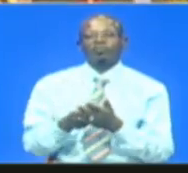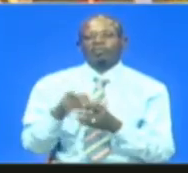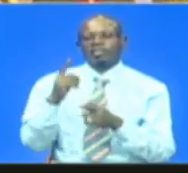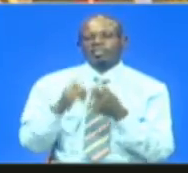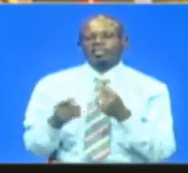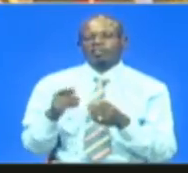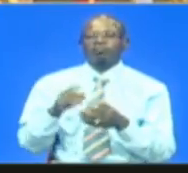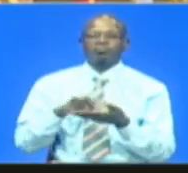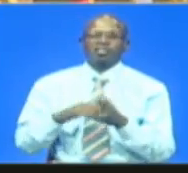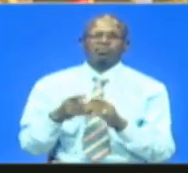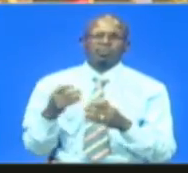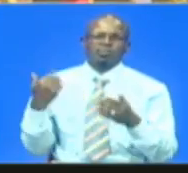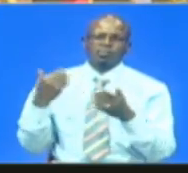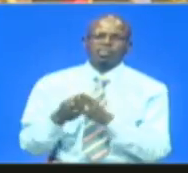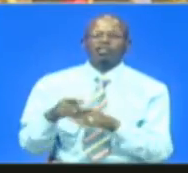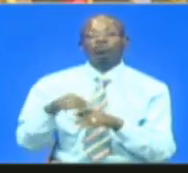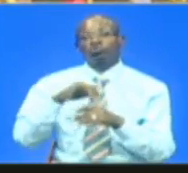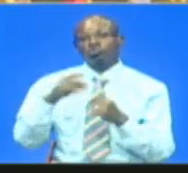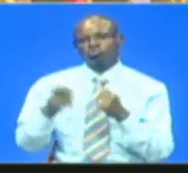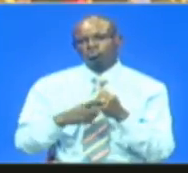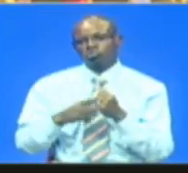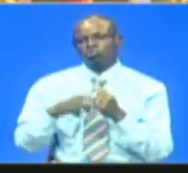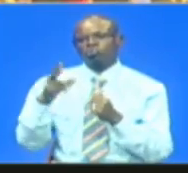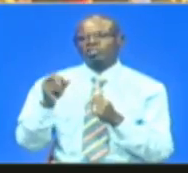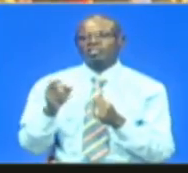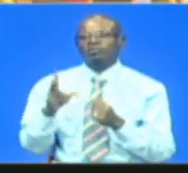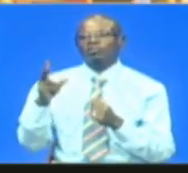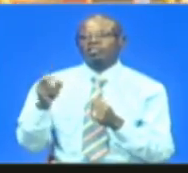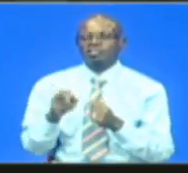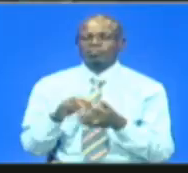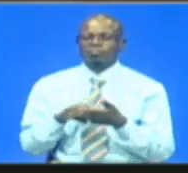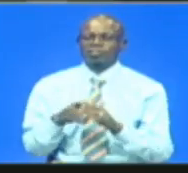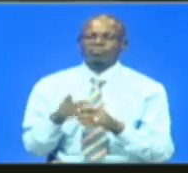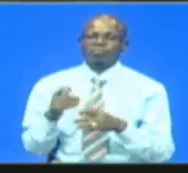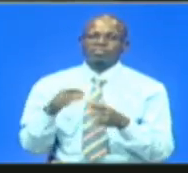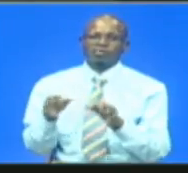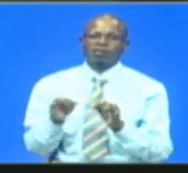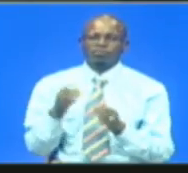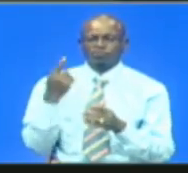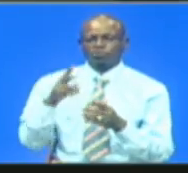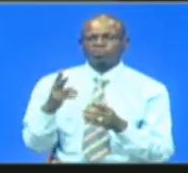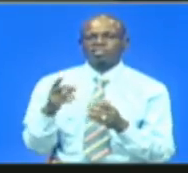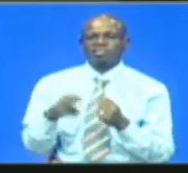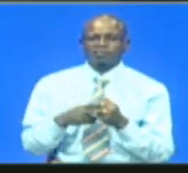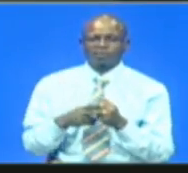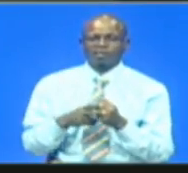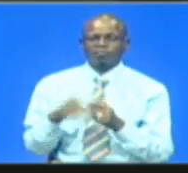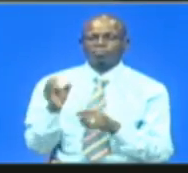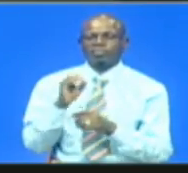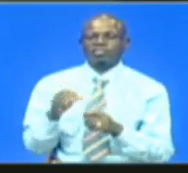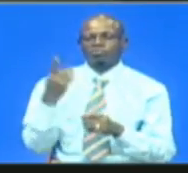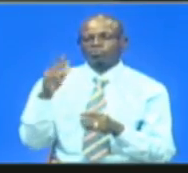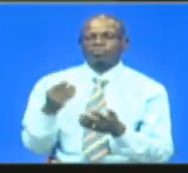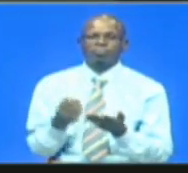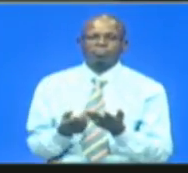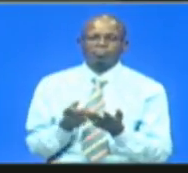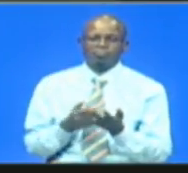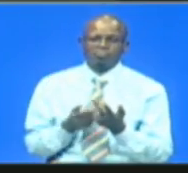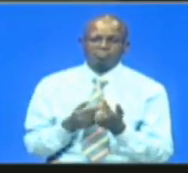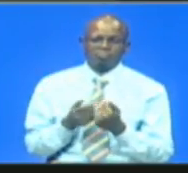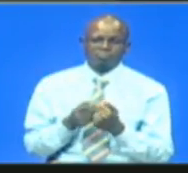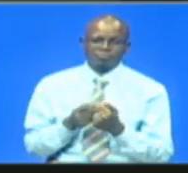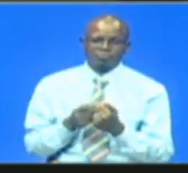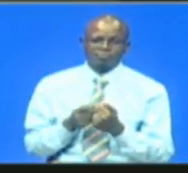June 2020, interest on foreign loans is expected to account for 27% of the amount designated for settling interest payments